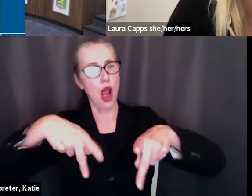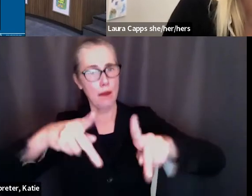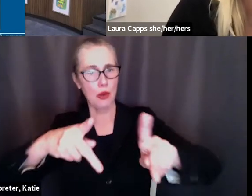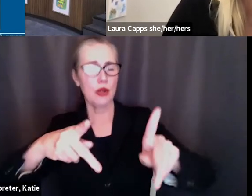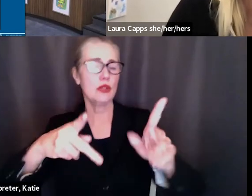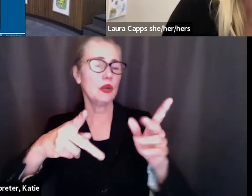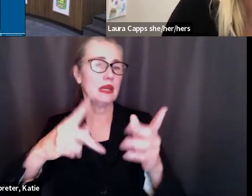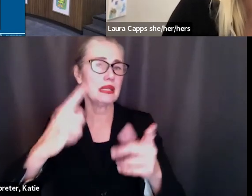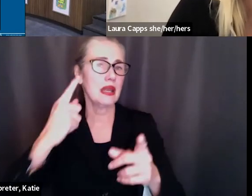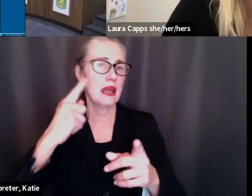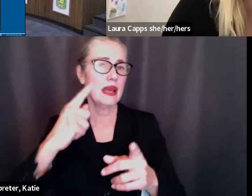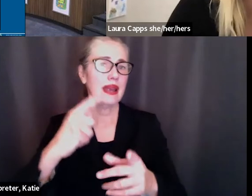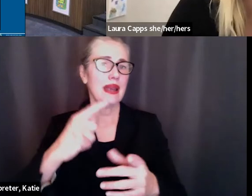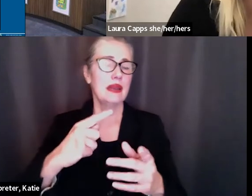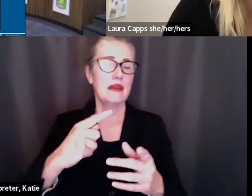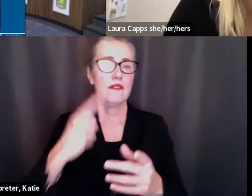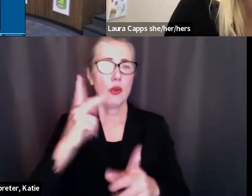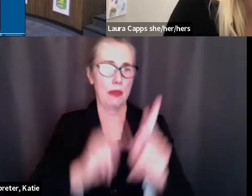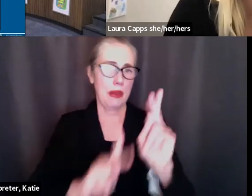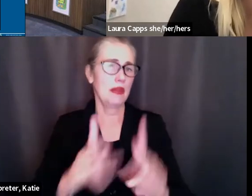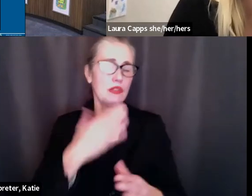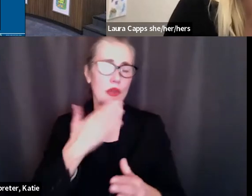interests thank you for listening